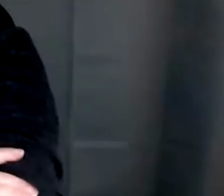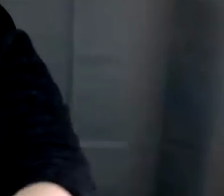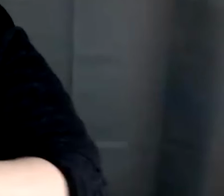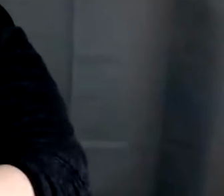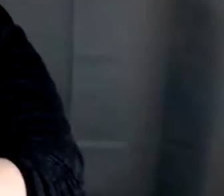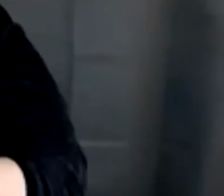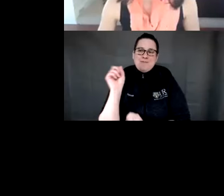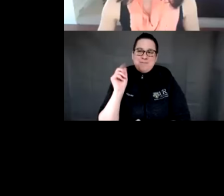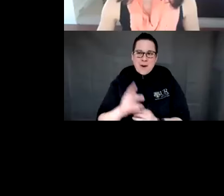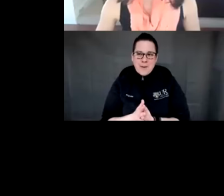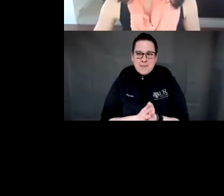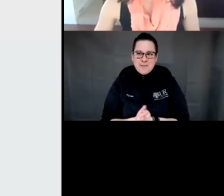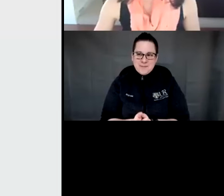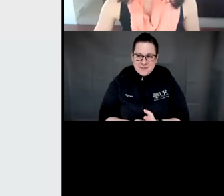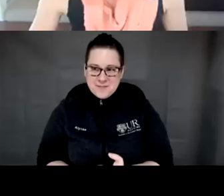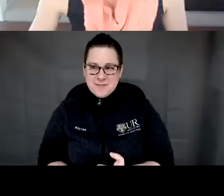Okay.